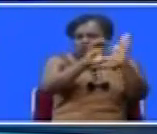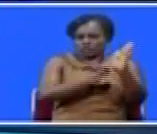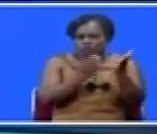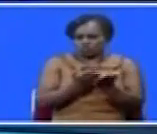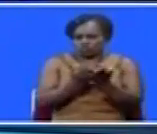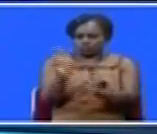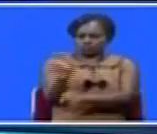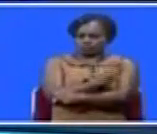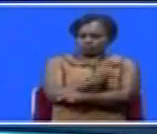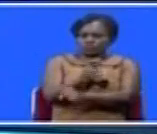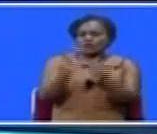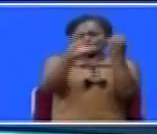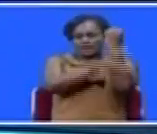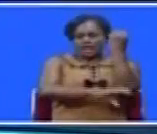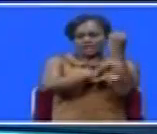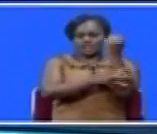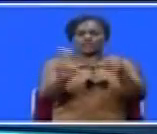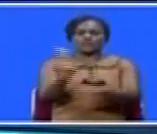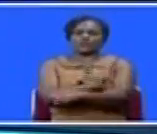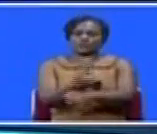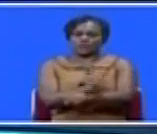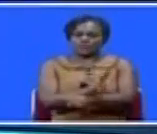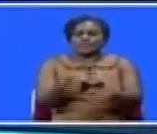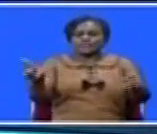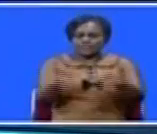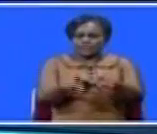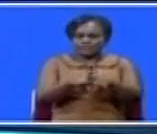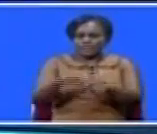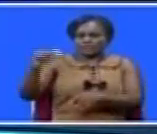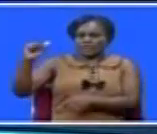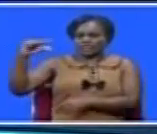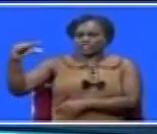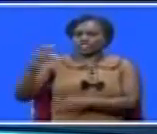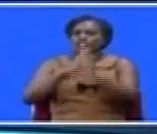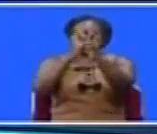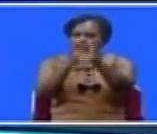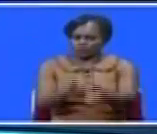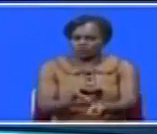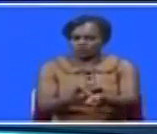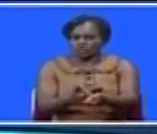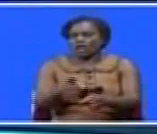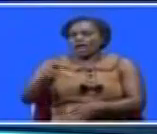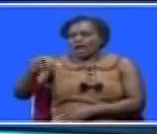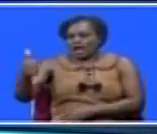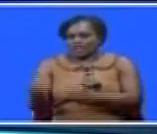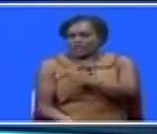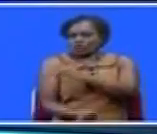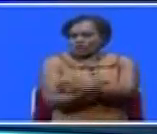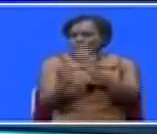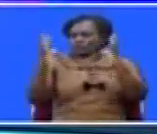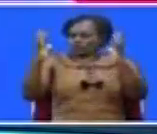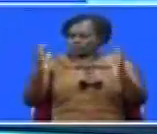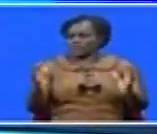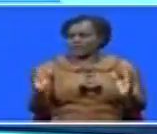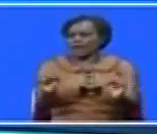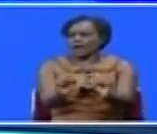oversight over the country's expenditure. And from that Auditor General's report was the other big scandal that came out.